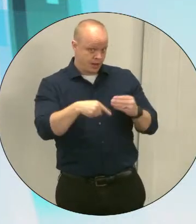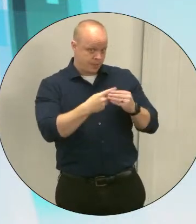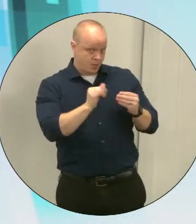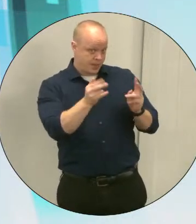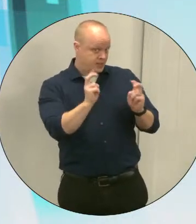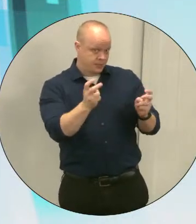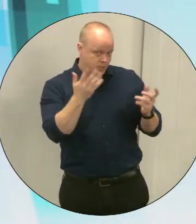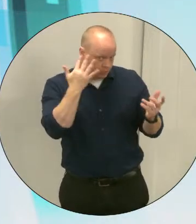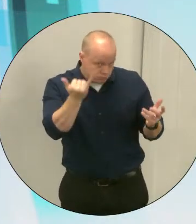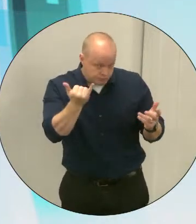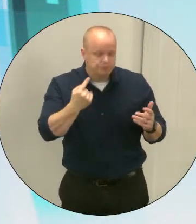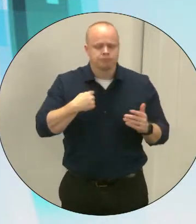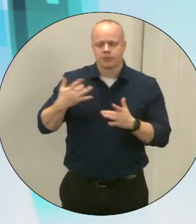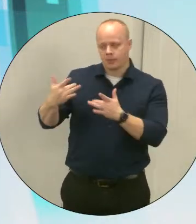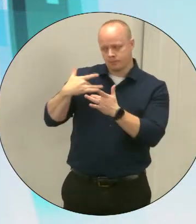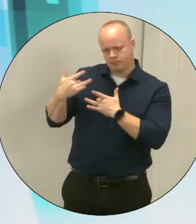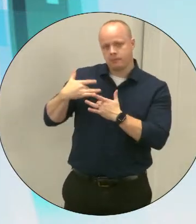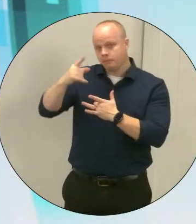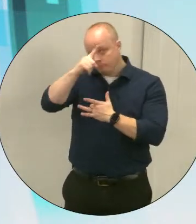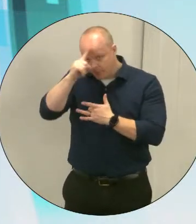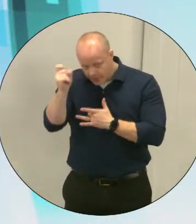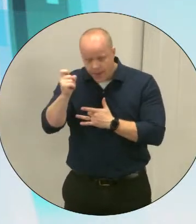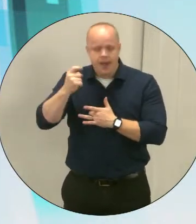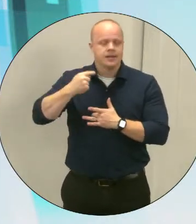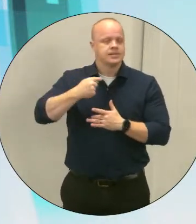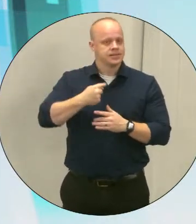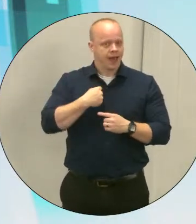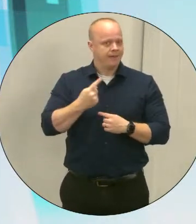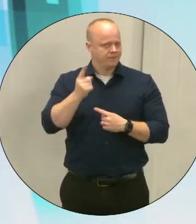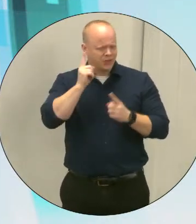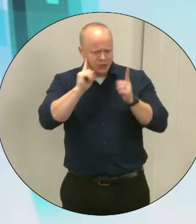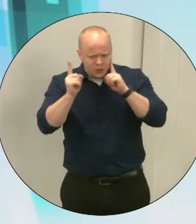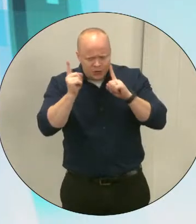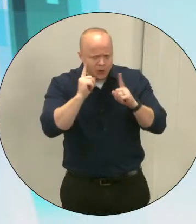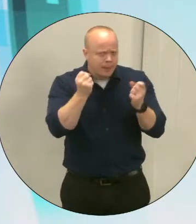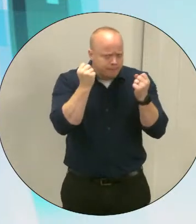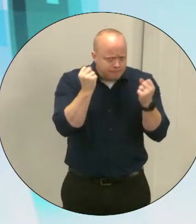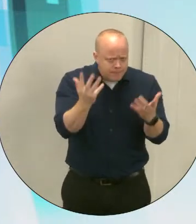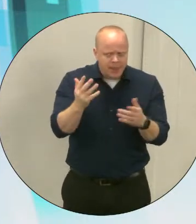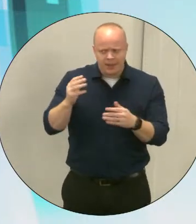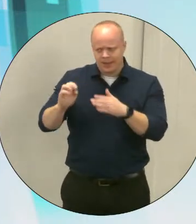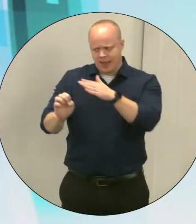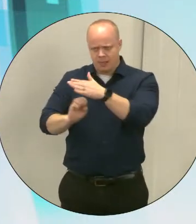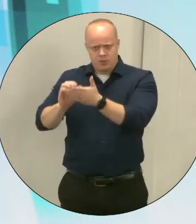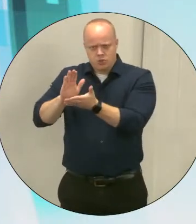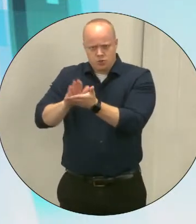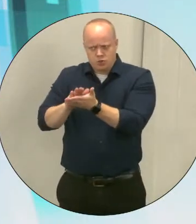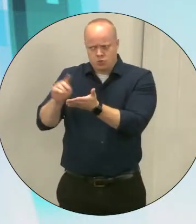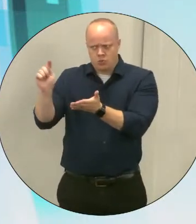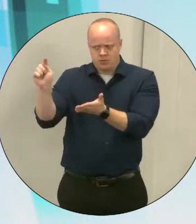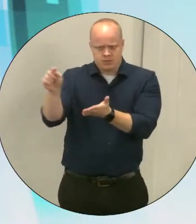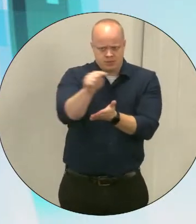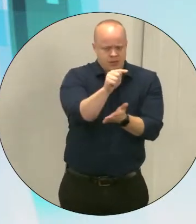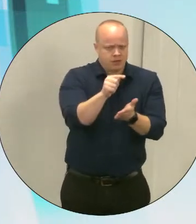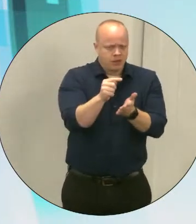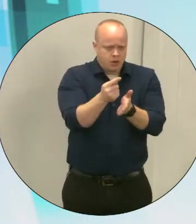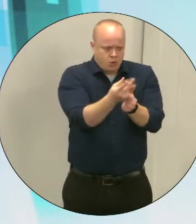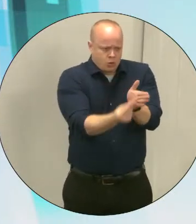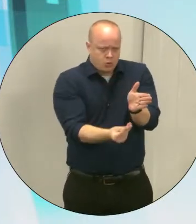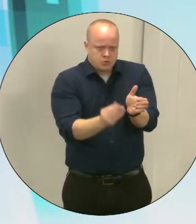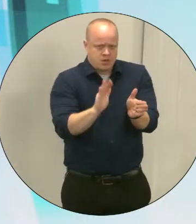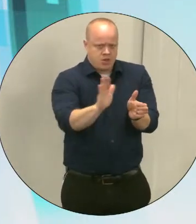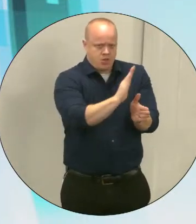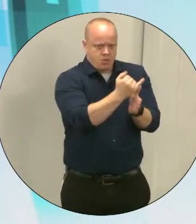subject? I'm worried because I have heard of many elementary schools that are losing their art